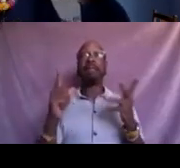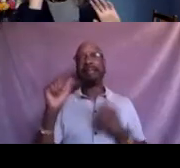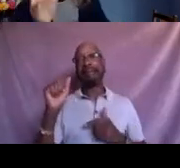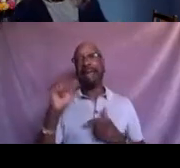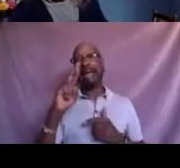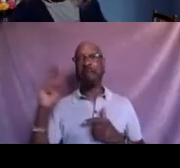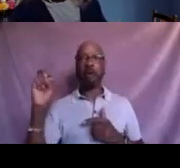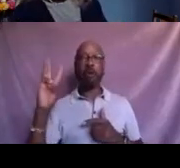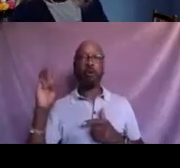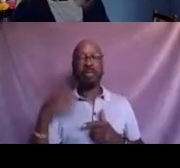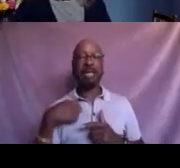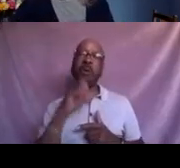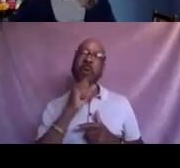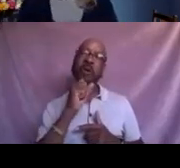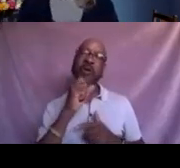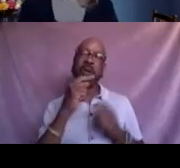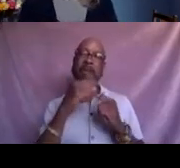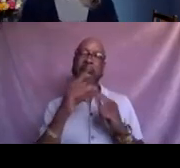boxes. I put those in on my screenshot.